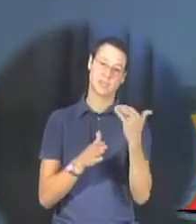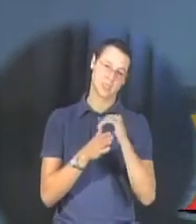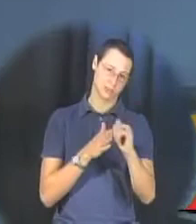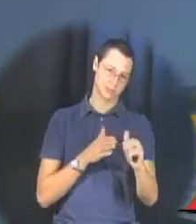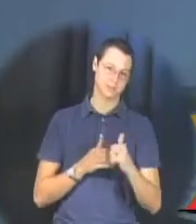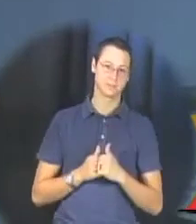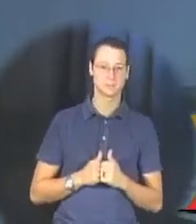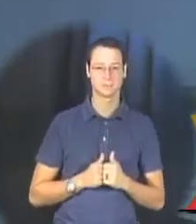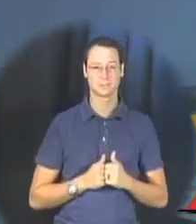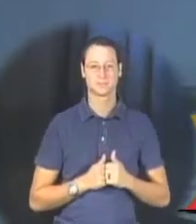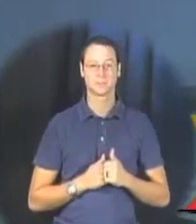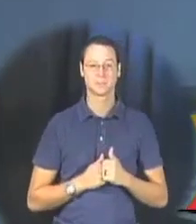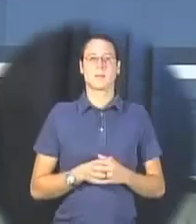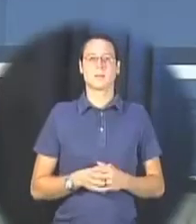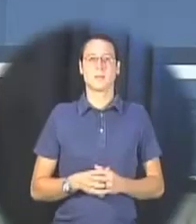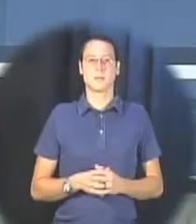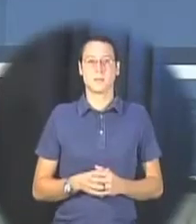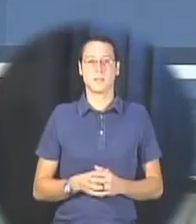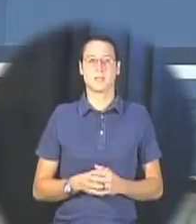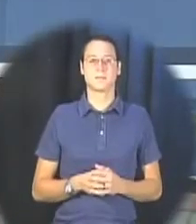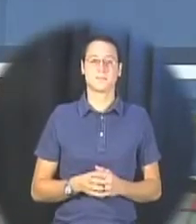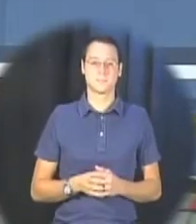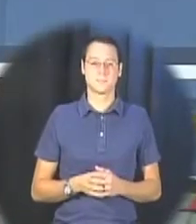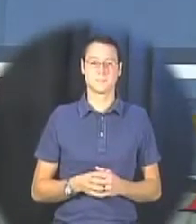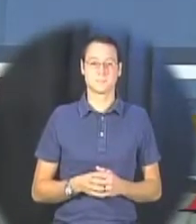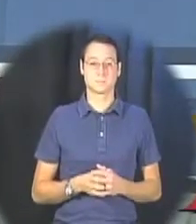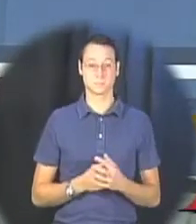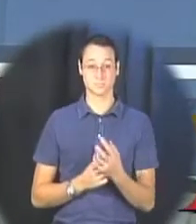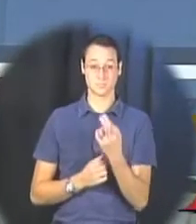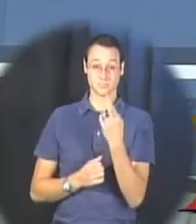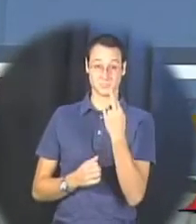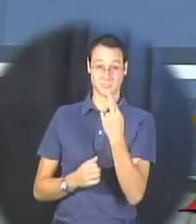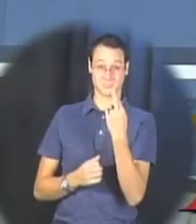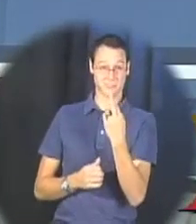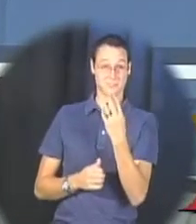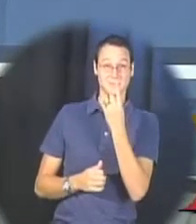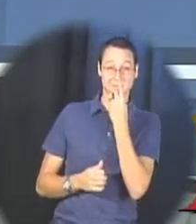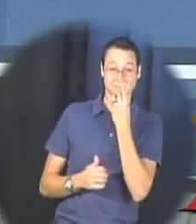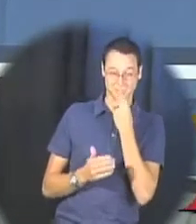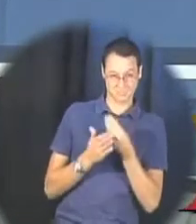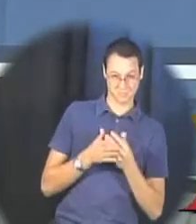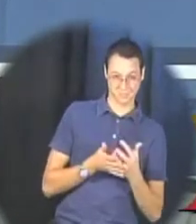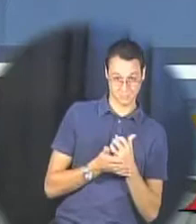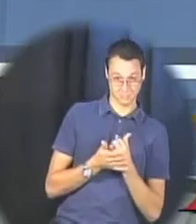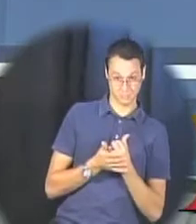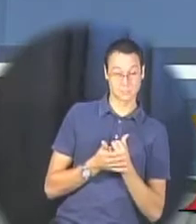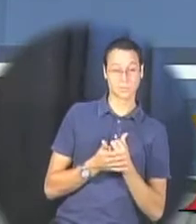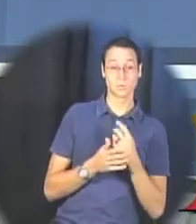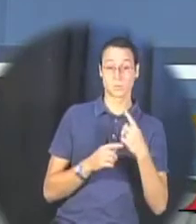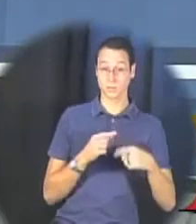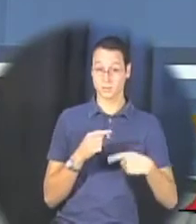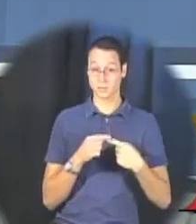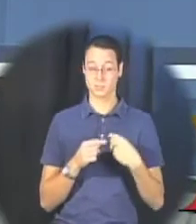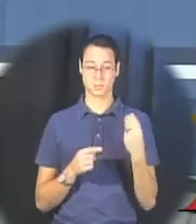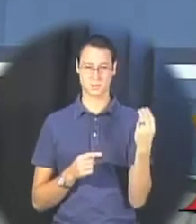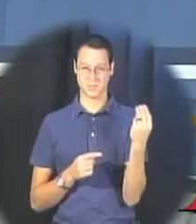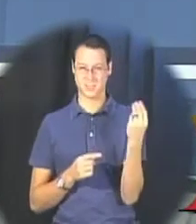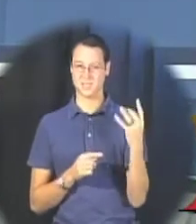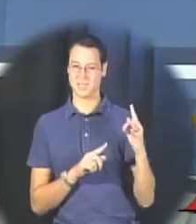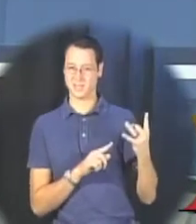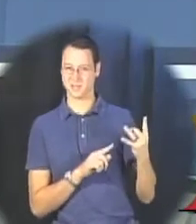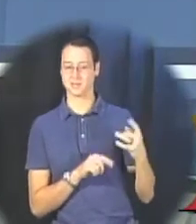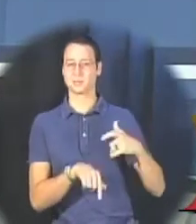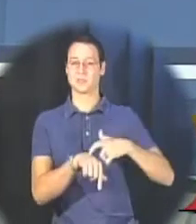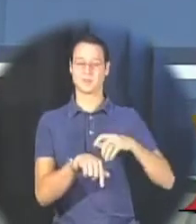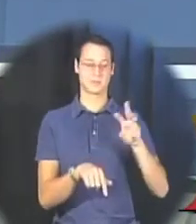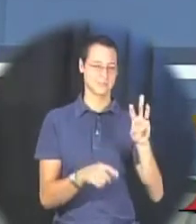$15. The first Best Place fundraising dinner will be held Monday, October 8th from 6 to 9 p.m. at